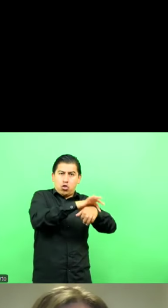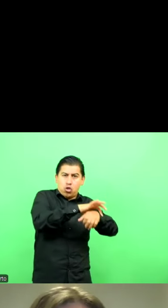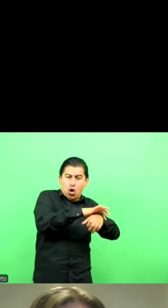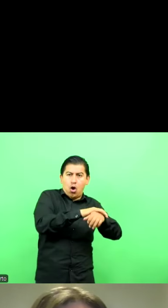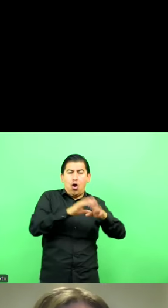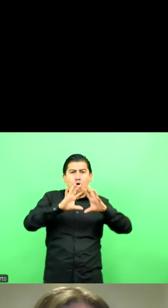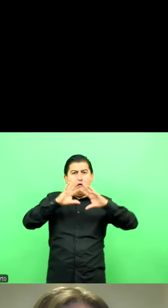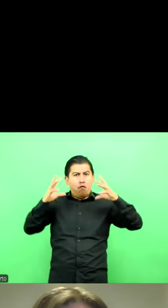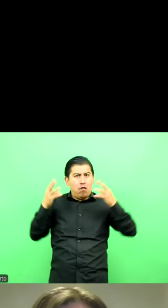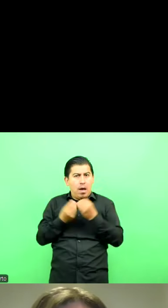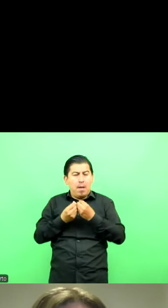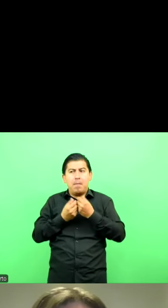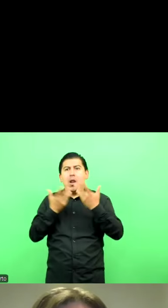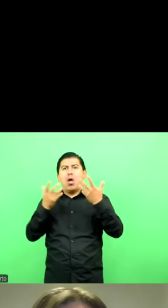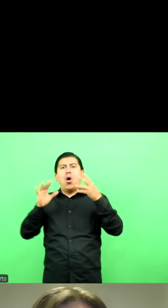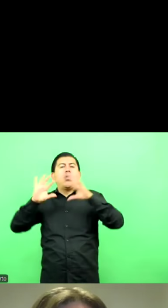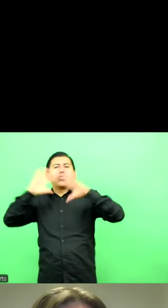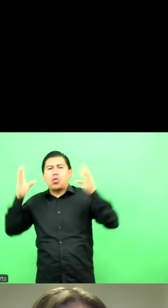groups?